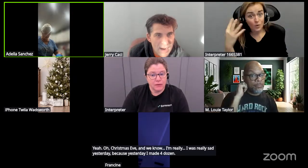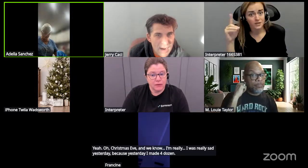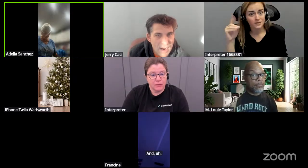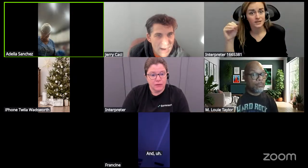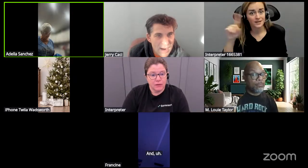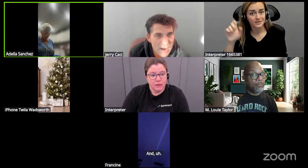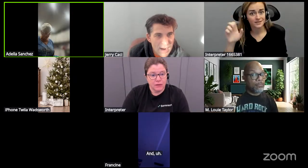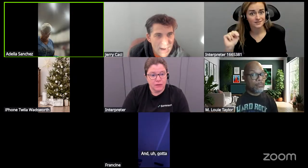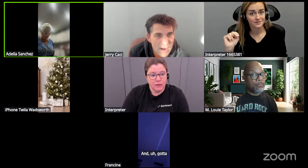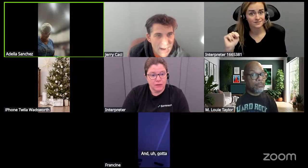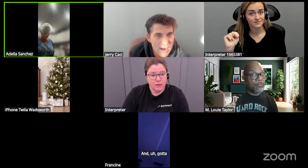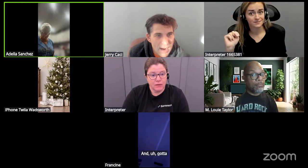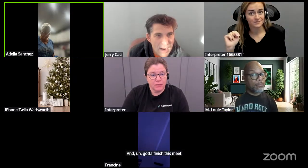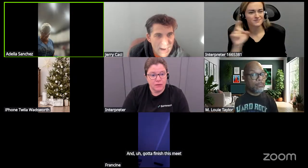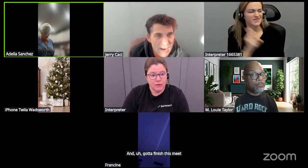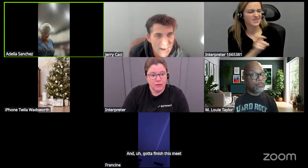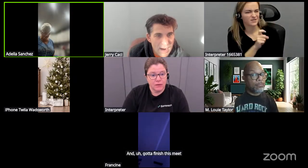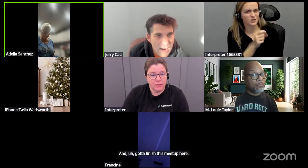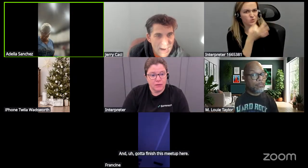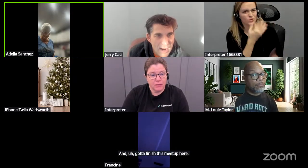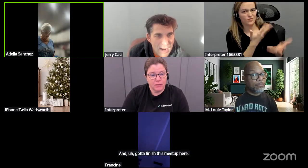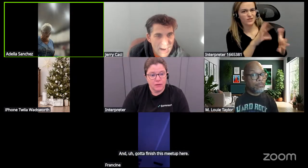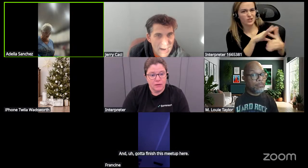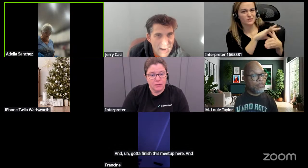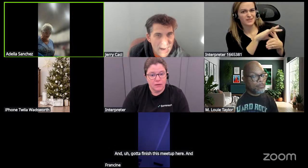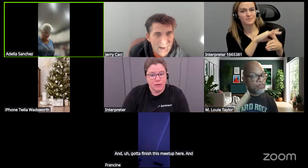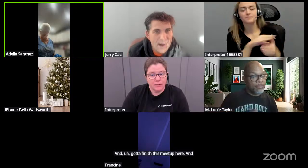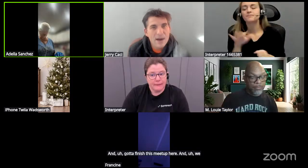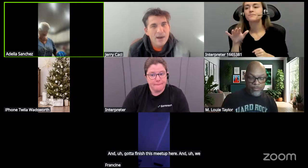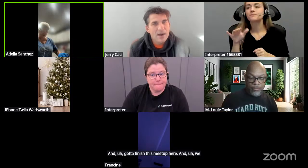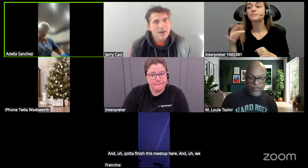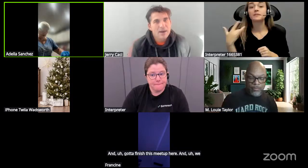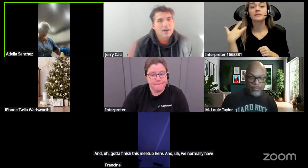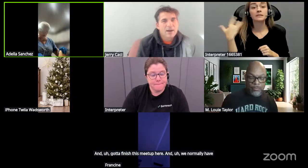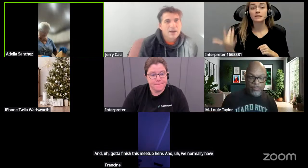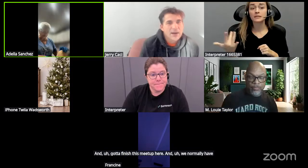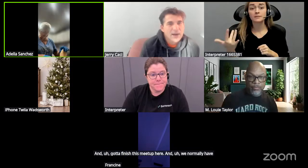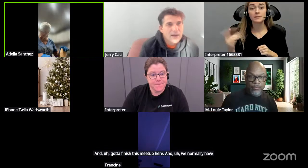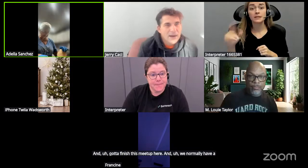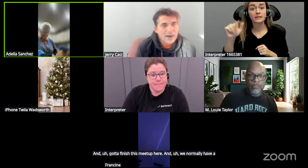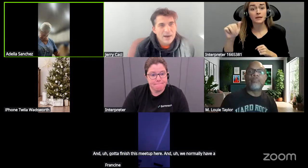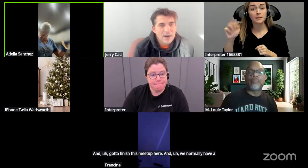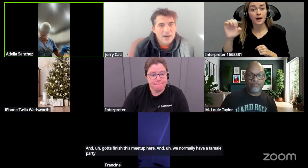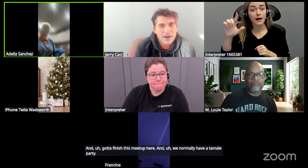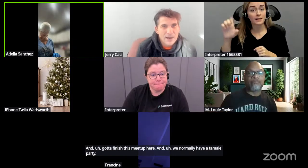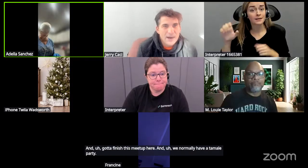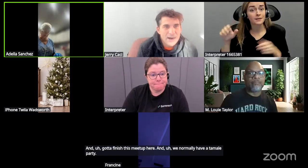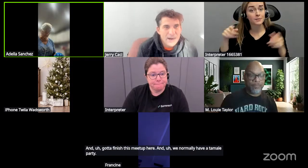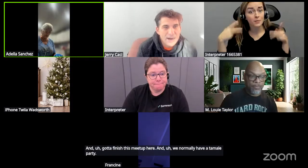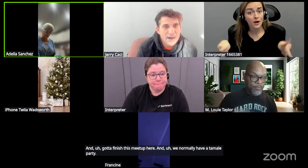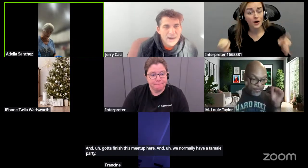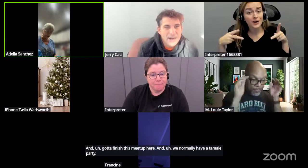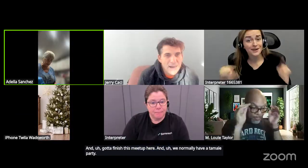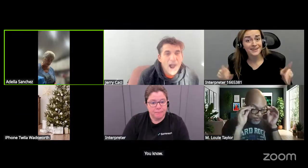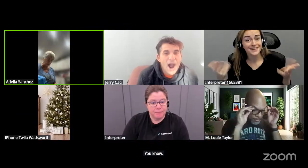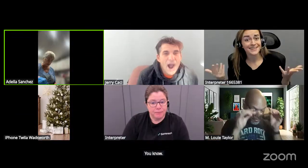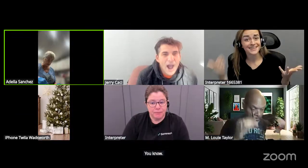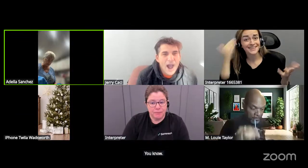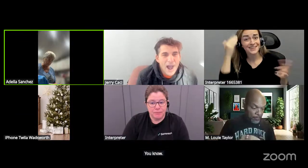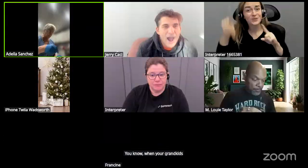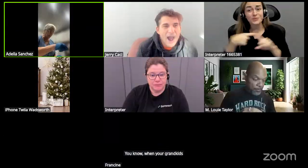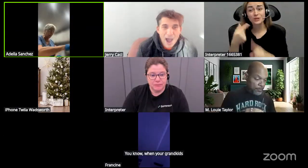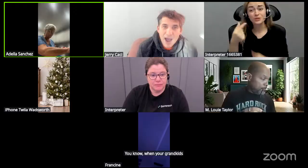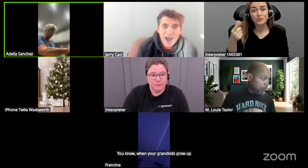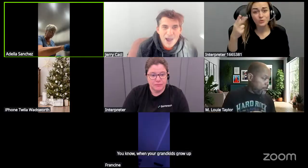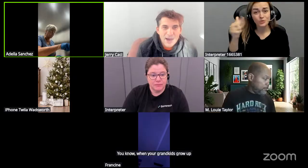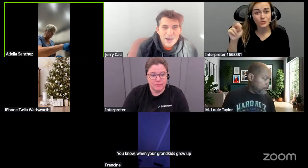to finish this meat up here. And we normally have a tamale party. You know, when your grandkids grow up